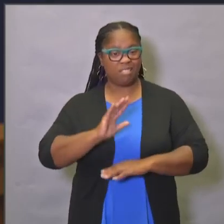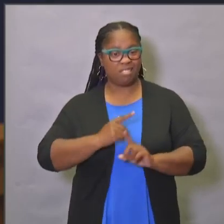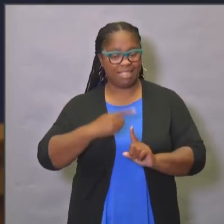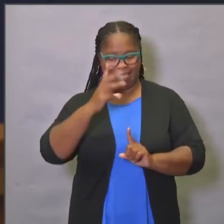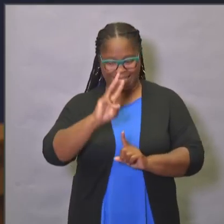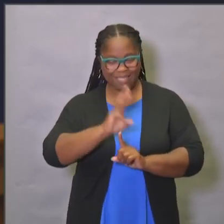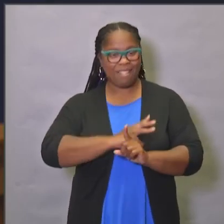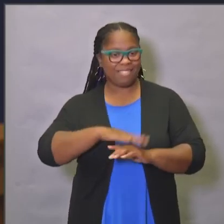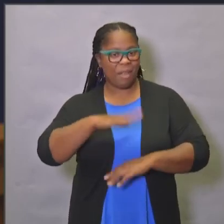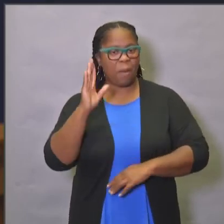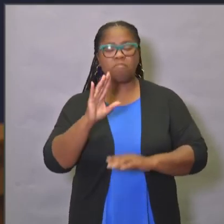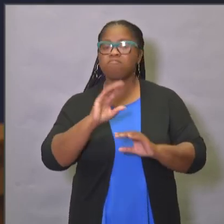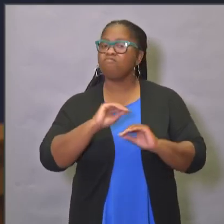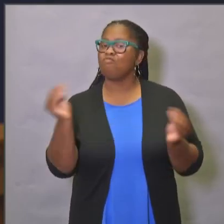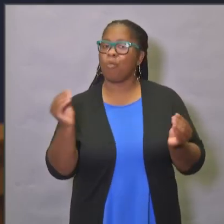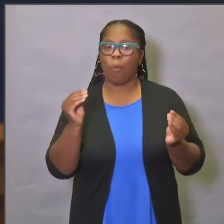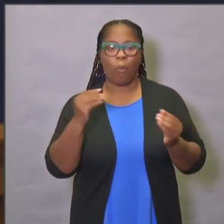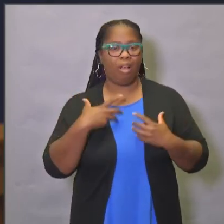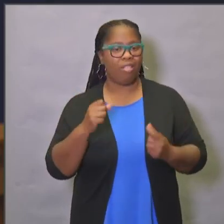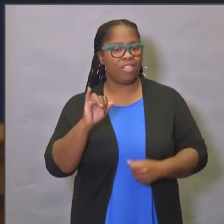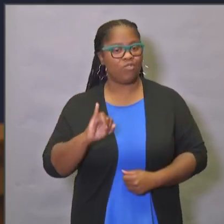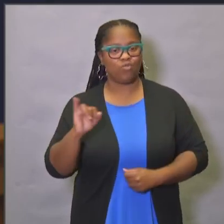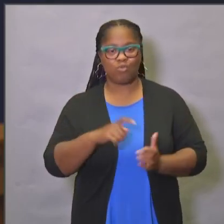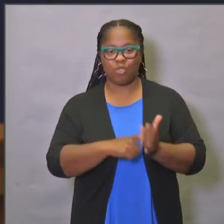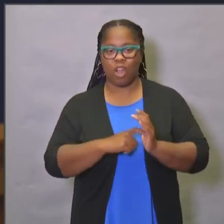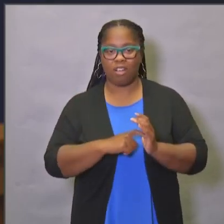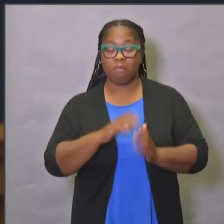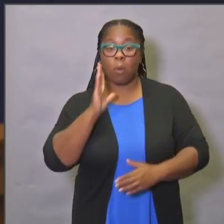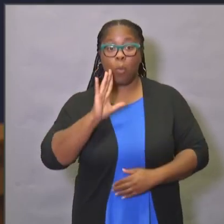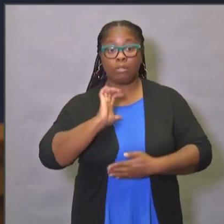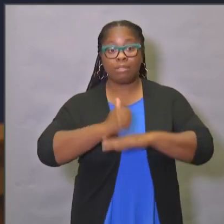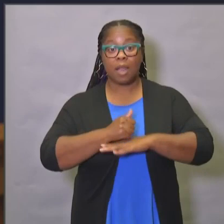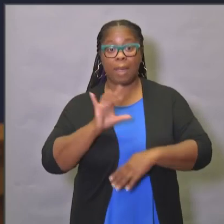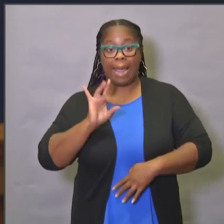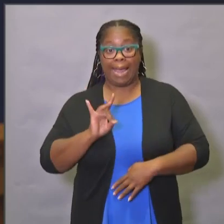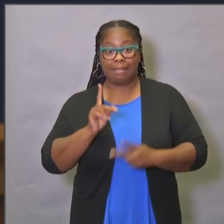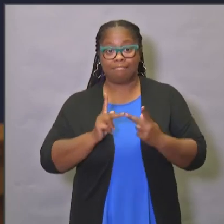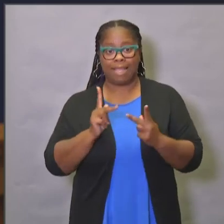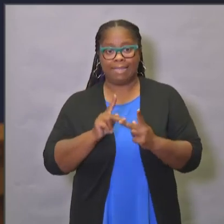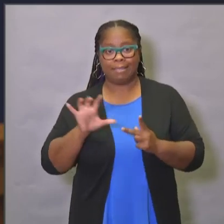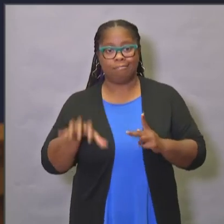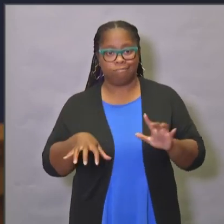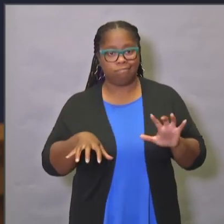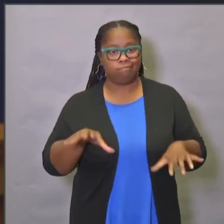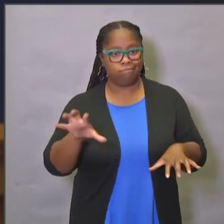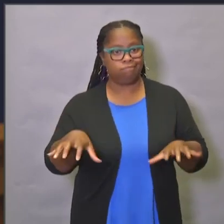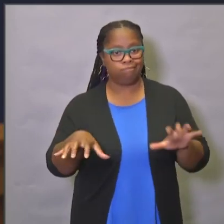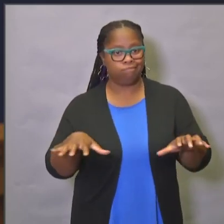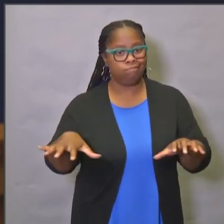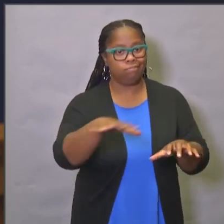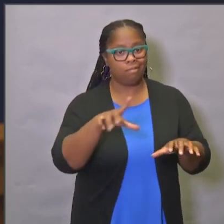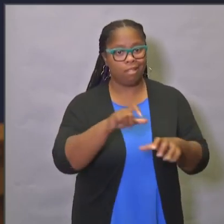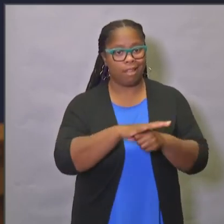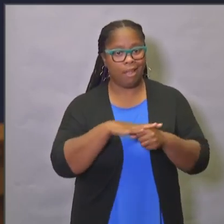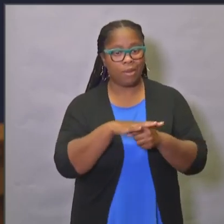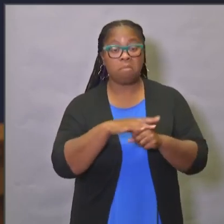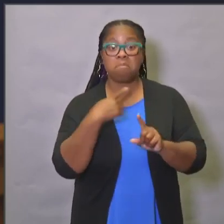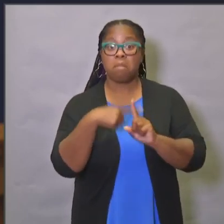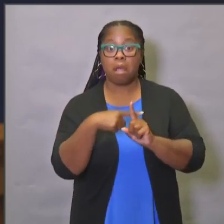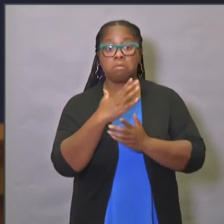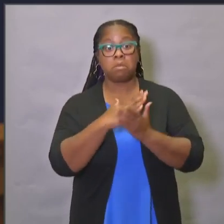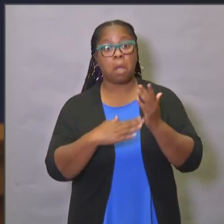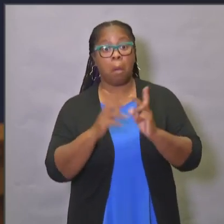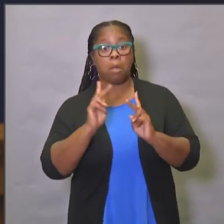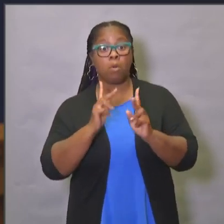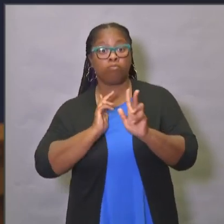required. There will be 8 different flu shot clinics throughout the county, and drive-through options will be available at select